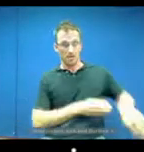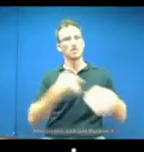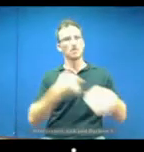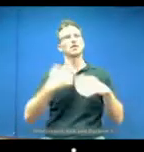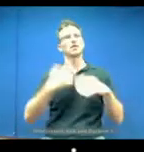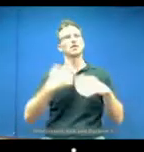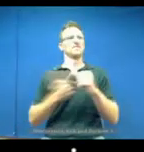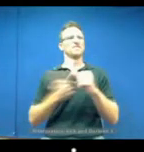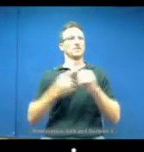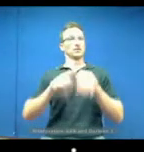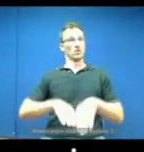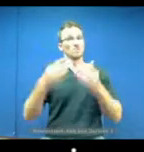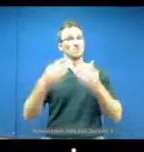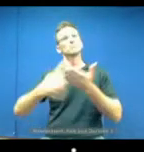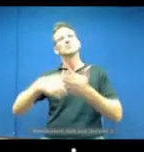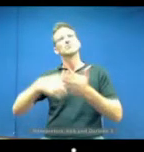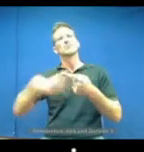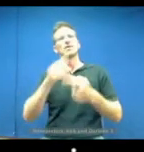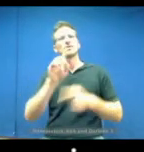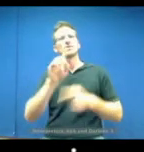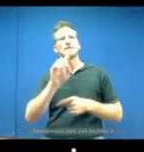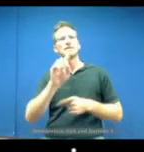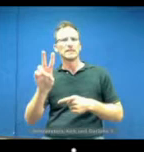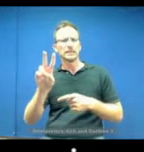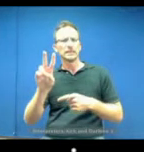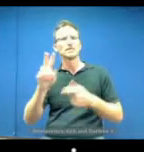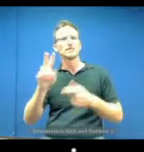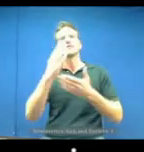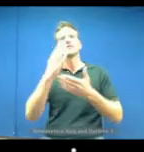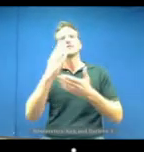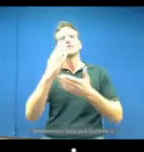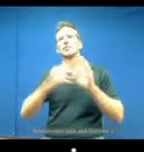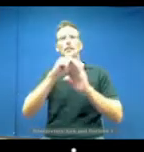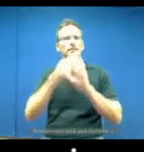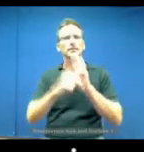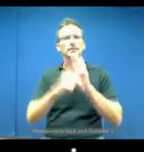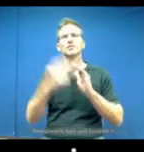of the policies and the reasons why so many states have taken the kind of